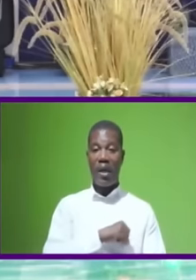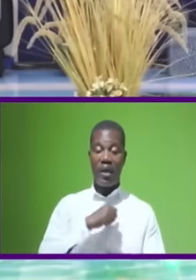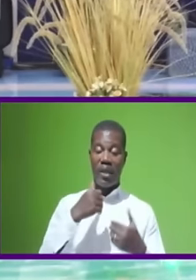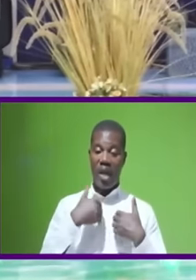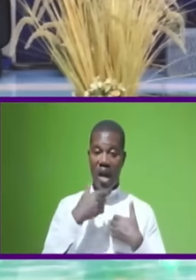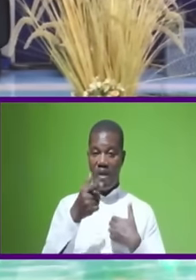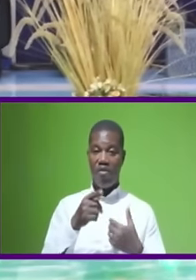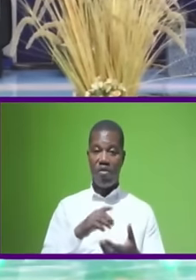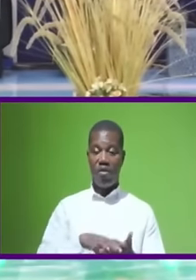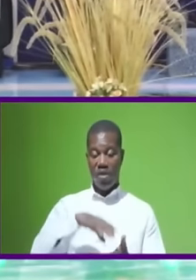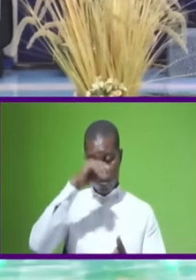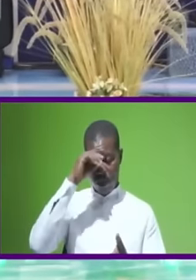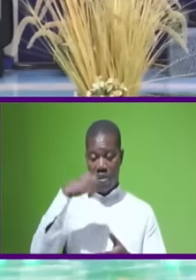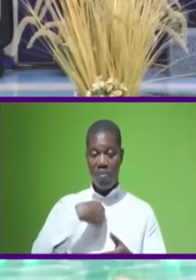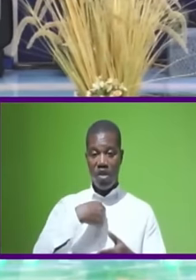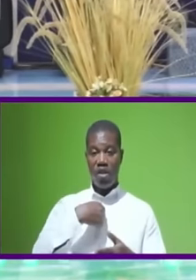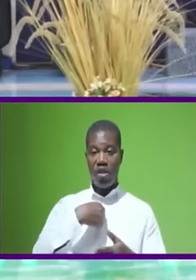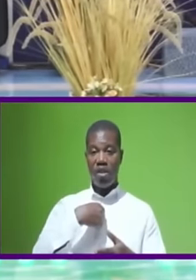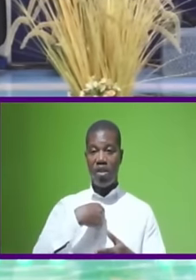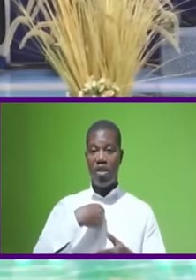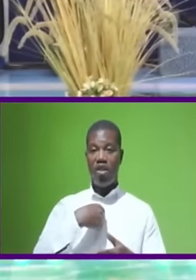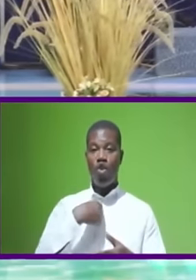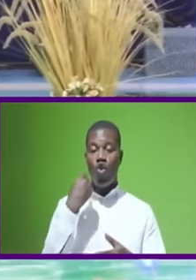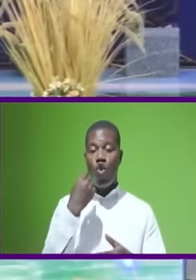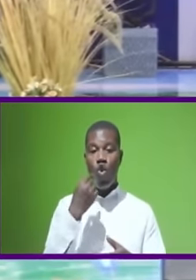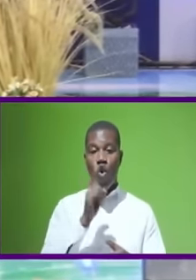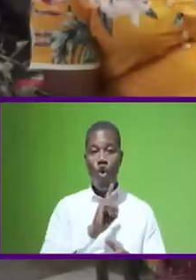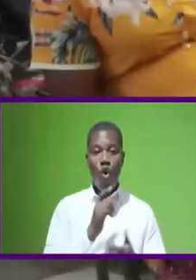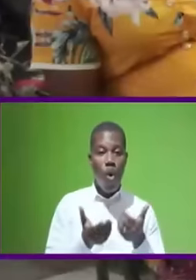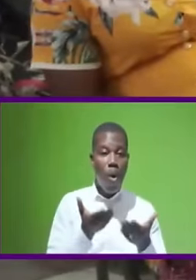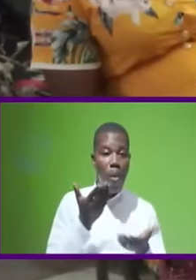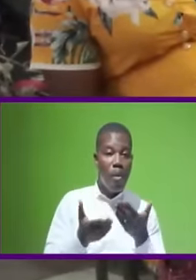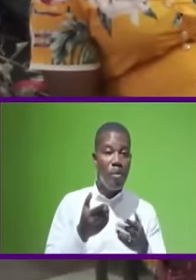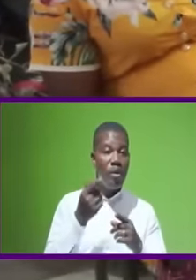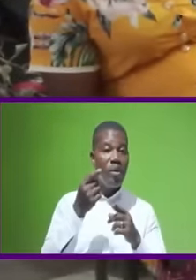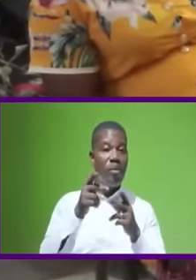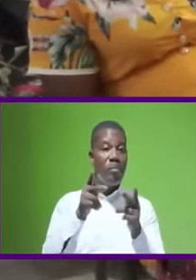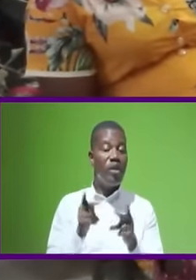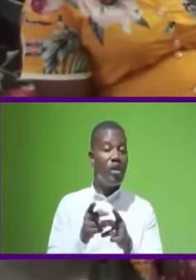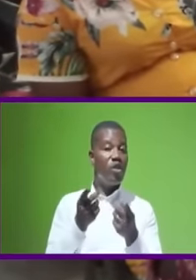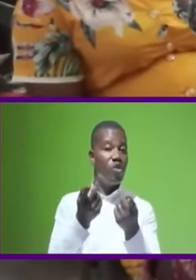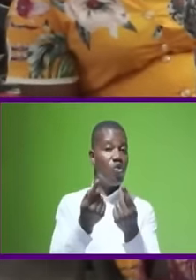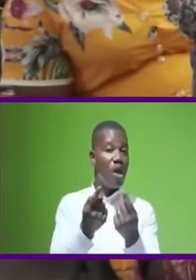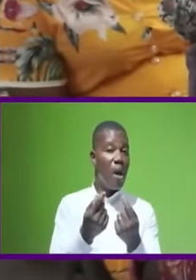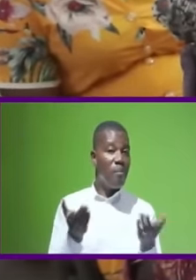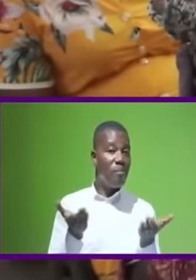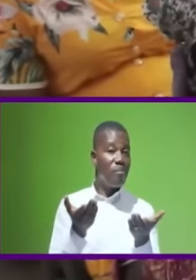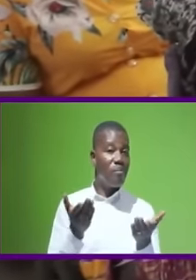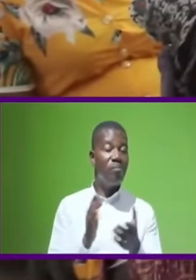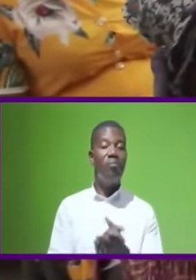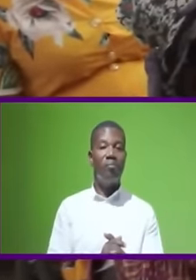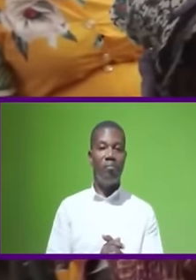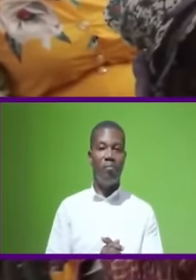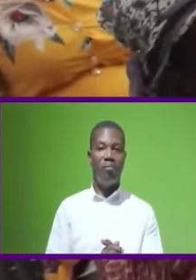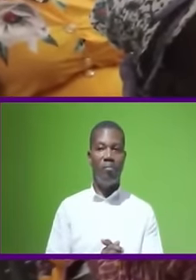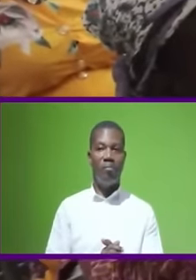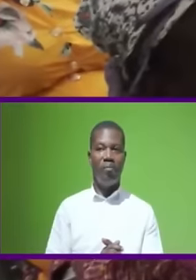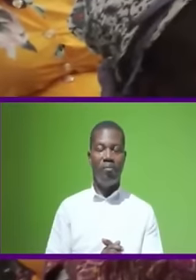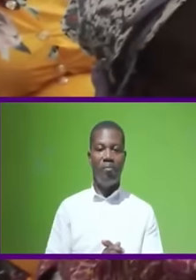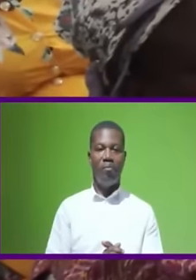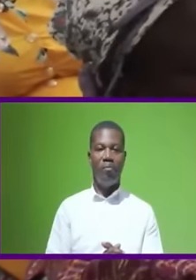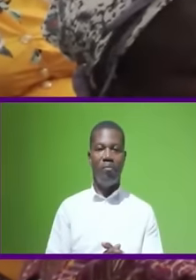I be able to emulate and imitate the steps of Paul, and so I am able to